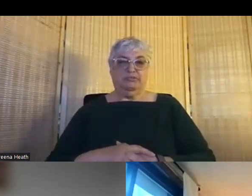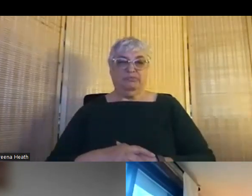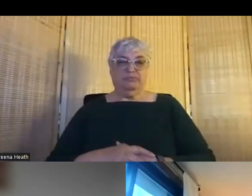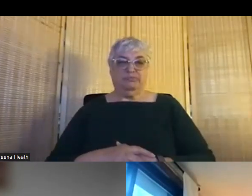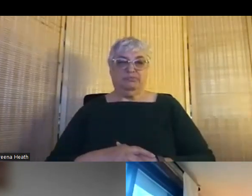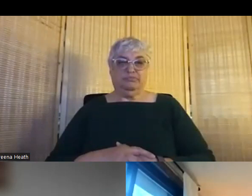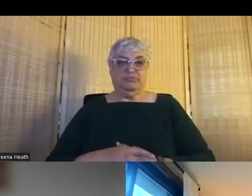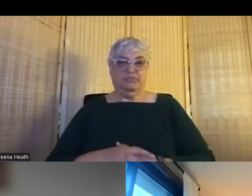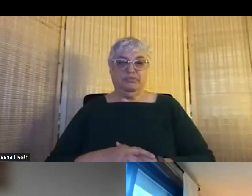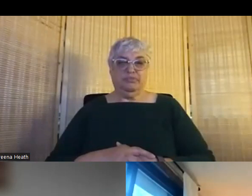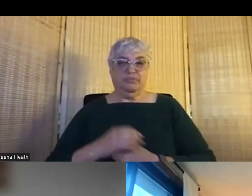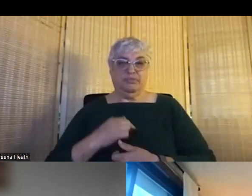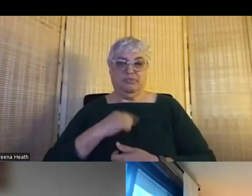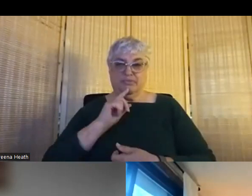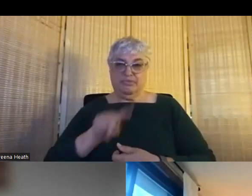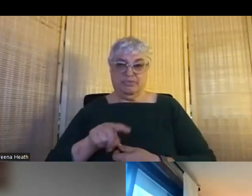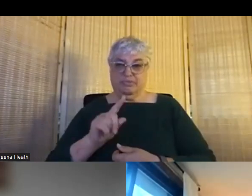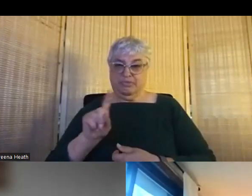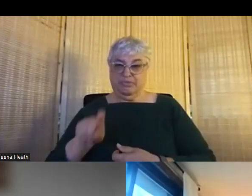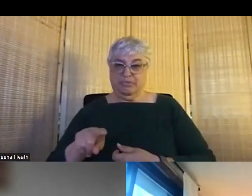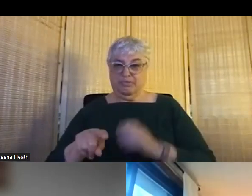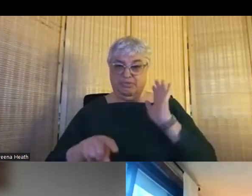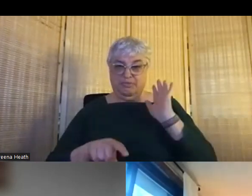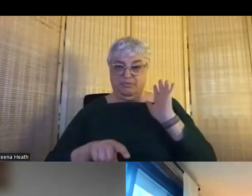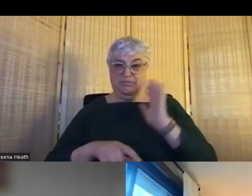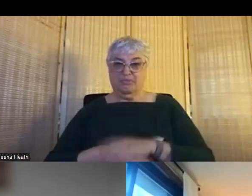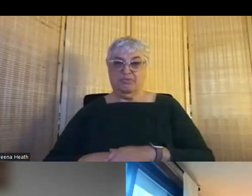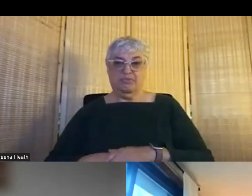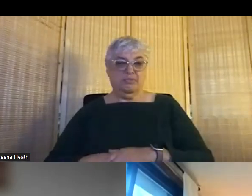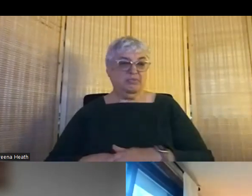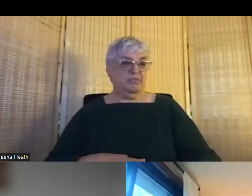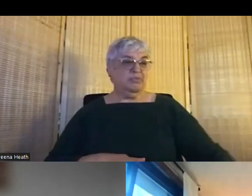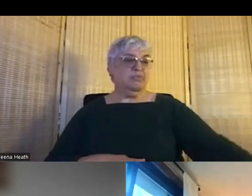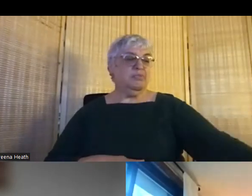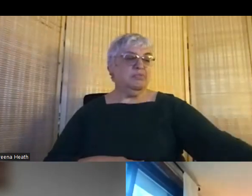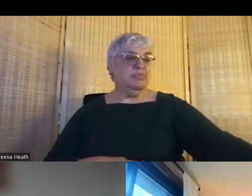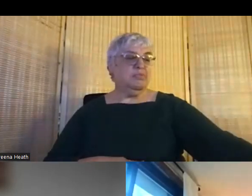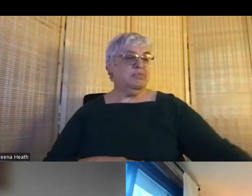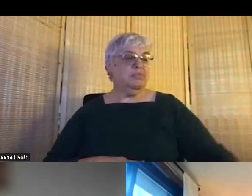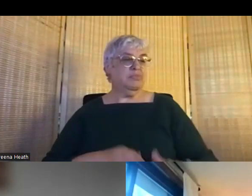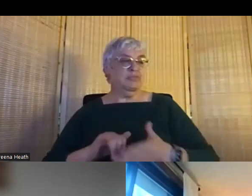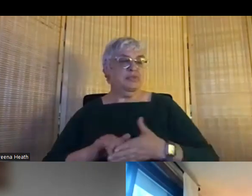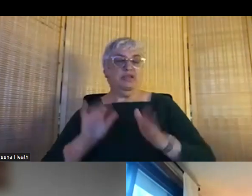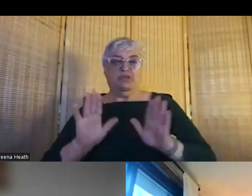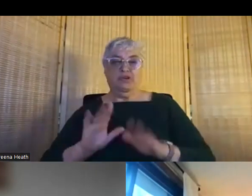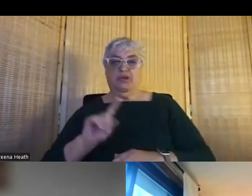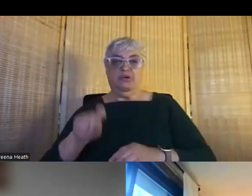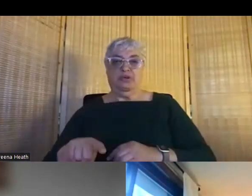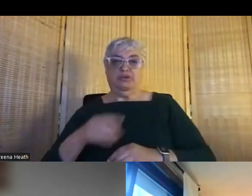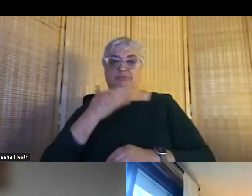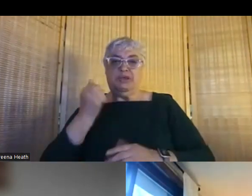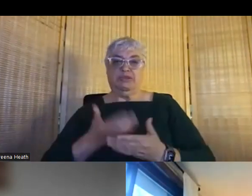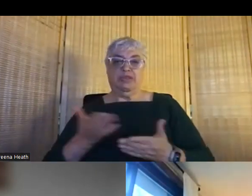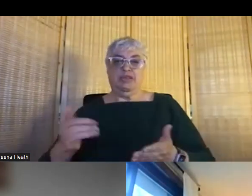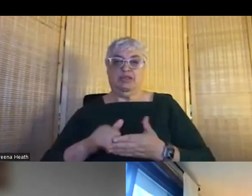Can I take that one, Victoria? Yeah. Hello, Lisa. That is a great question. The best thing to do, that